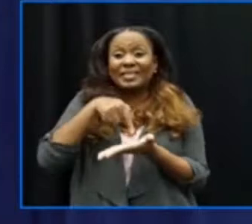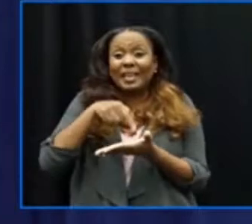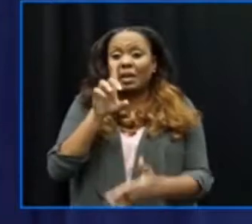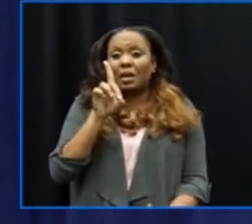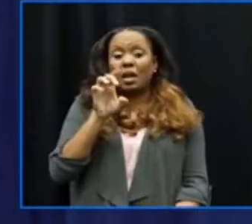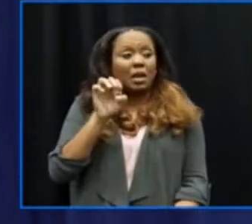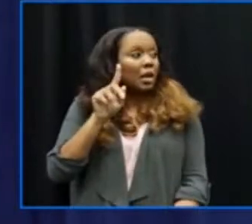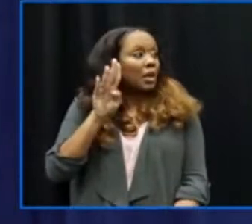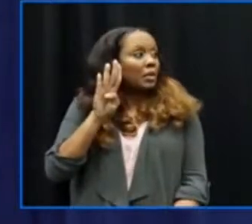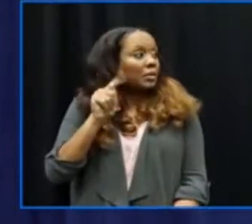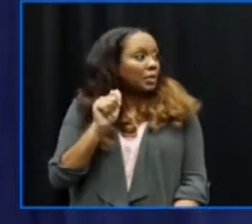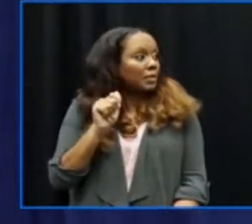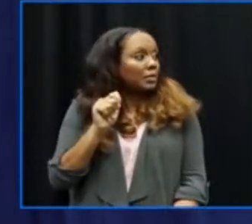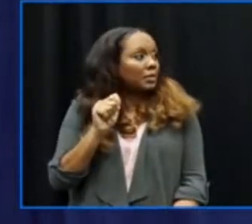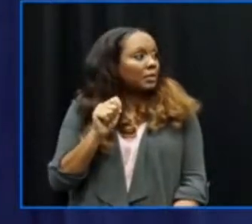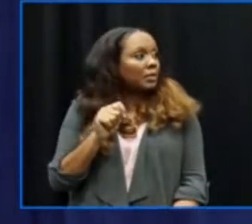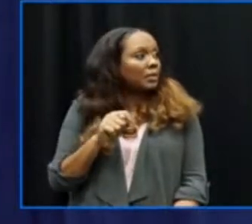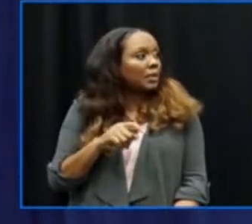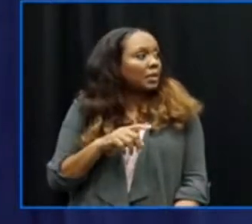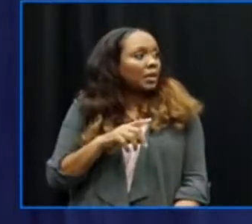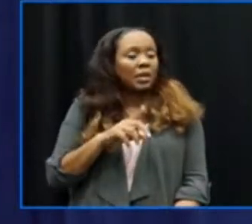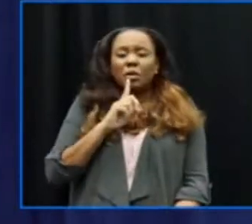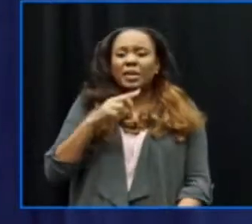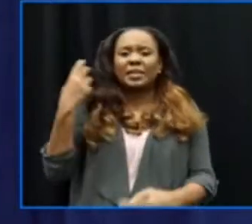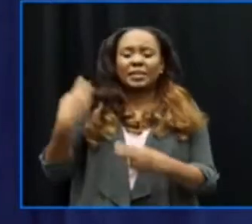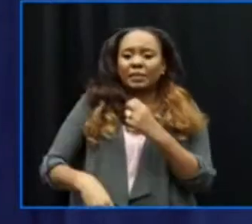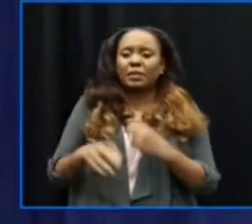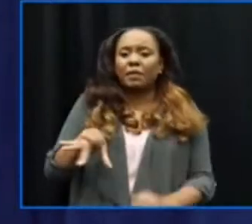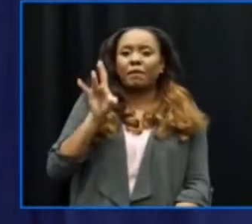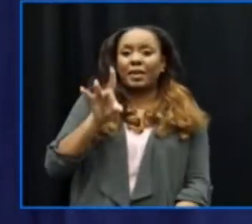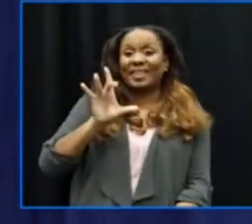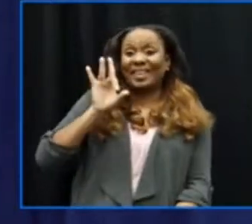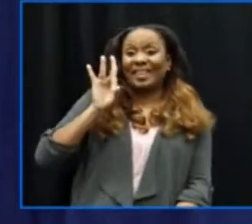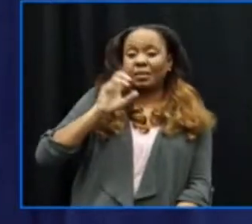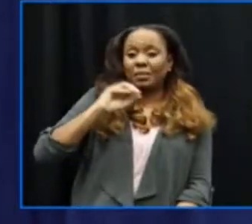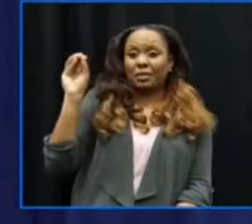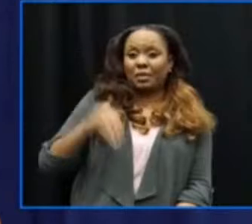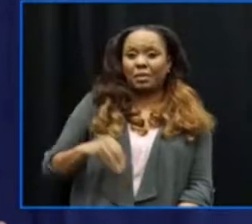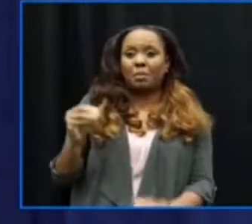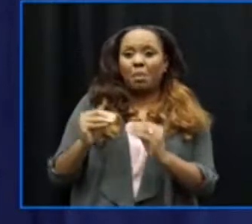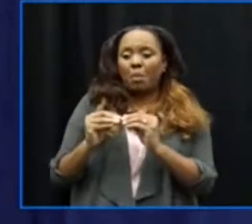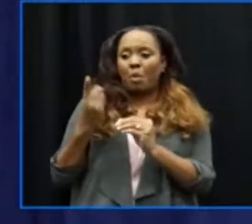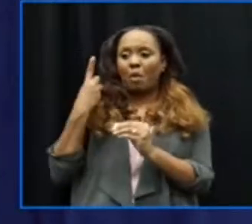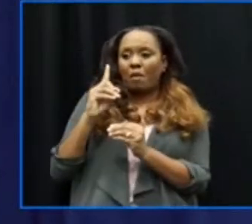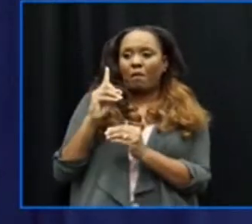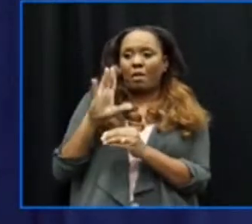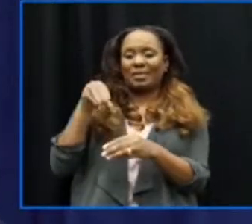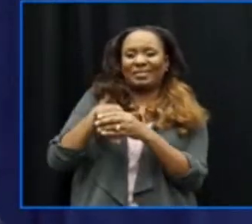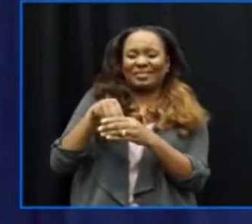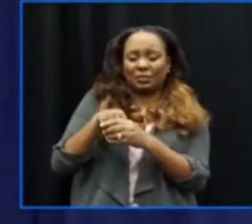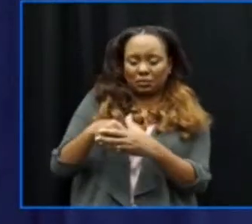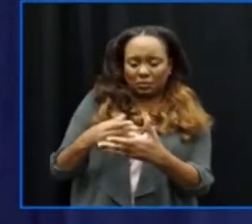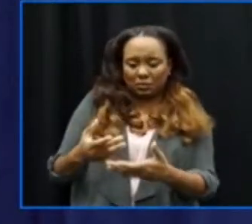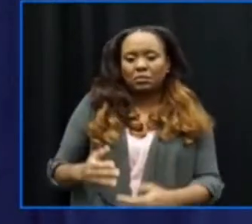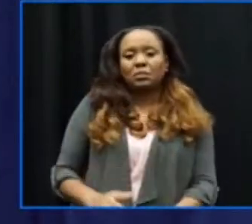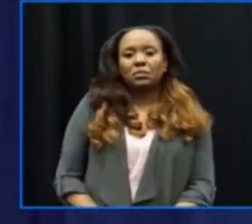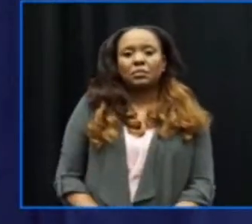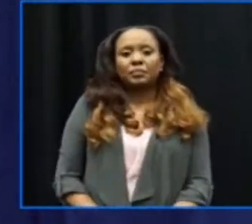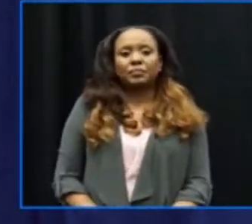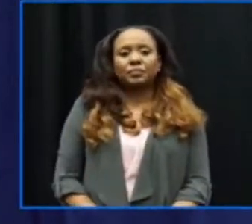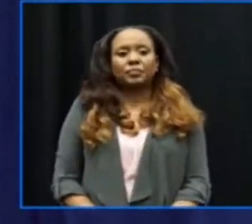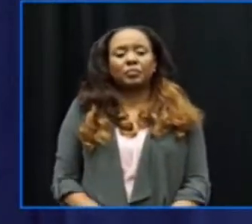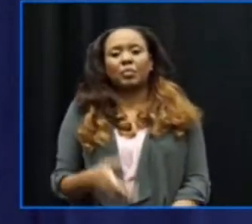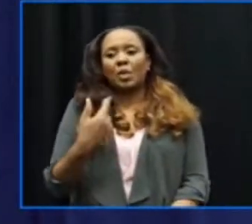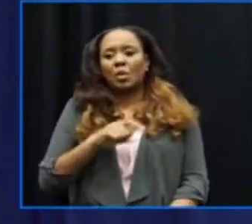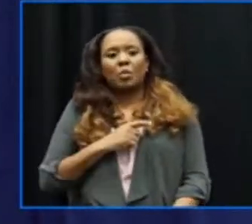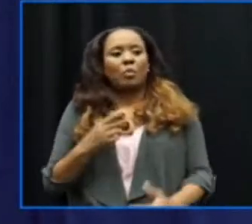8%, it's difficult to get 8% elsewhere. So while we have a challenge, a problem with all of our eggs, or most of the eggs in one